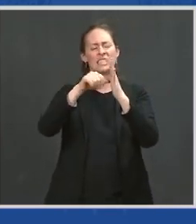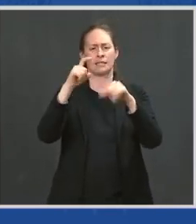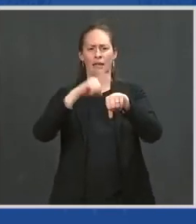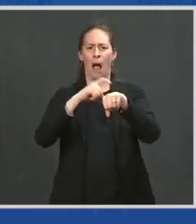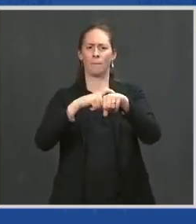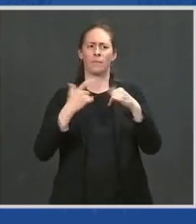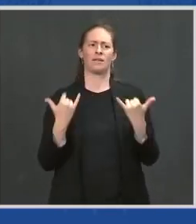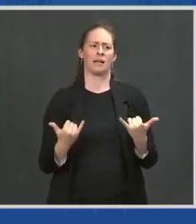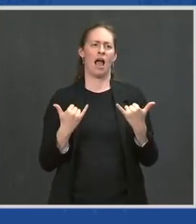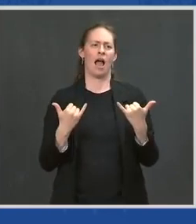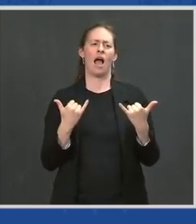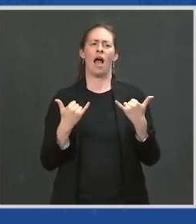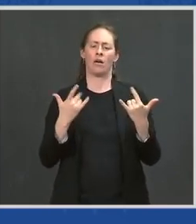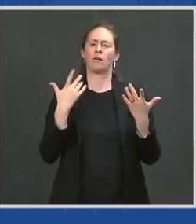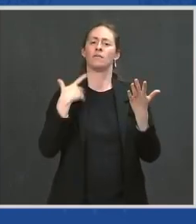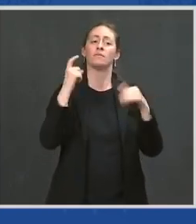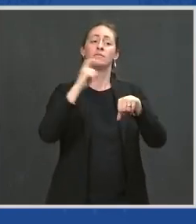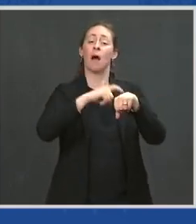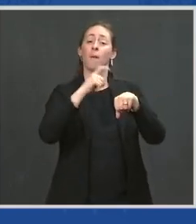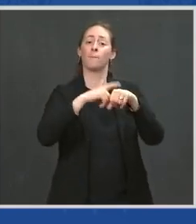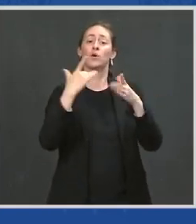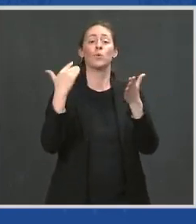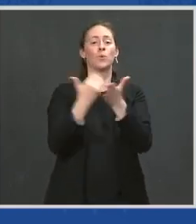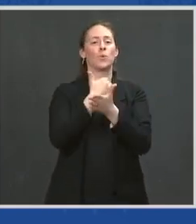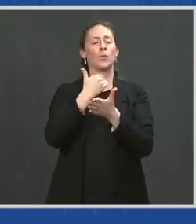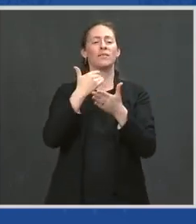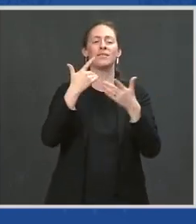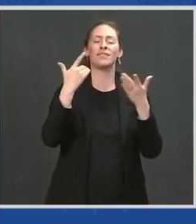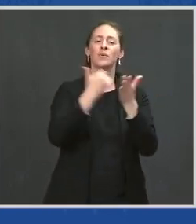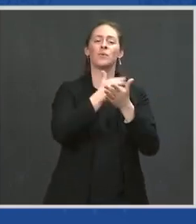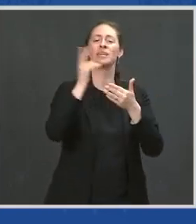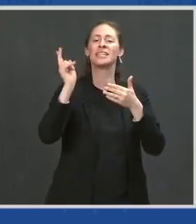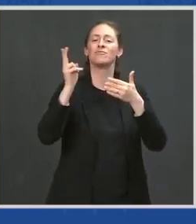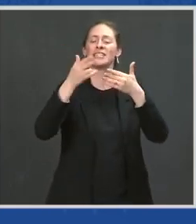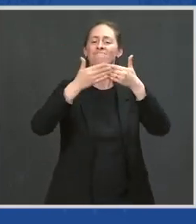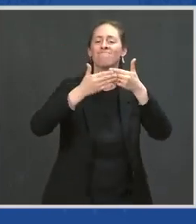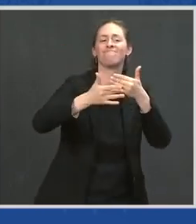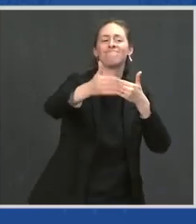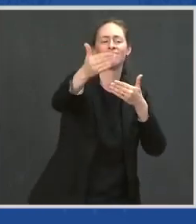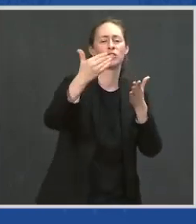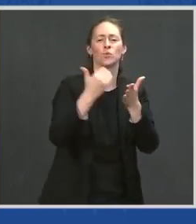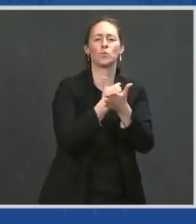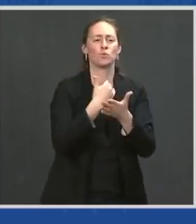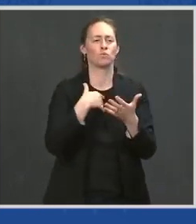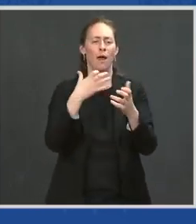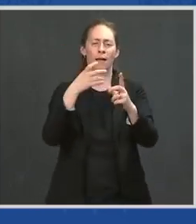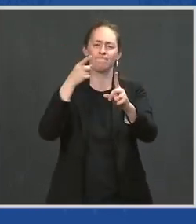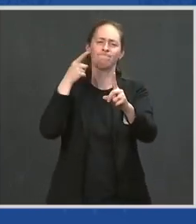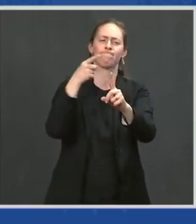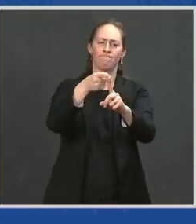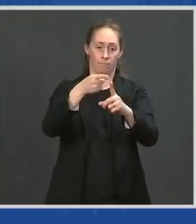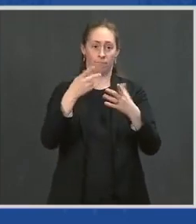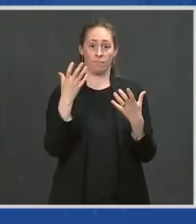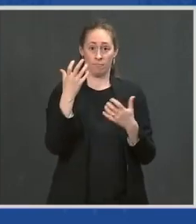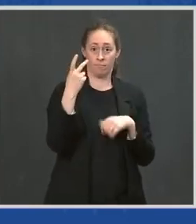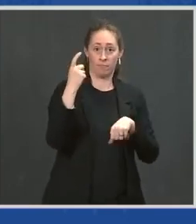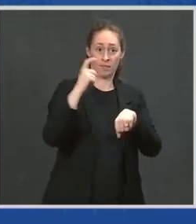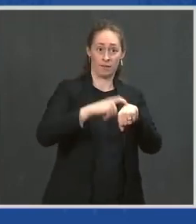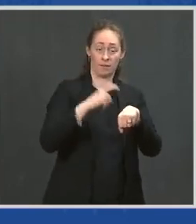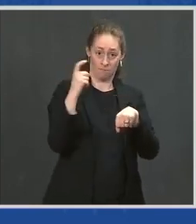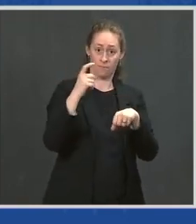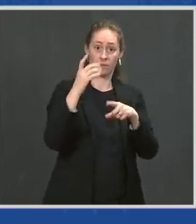this historic vaccination effort. To put it simply, if you've been waiting for your turn, wait